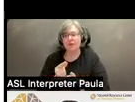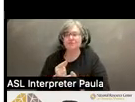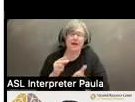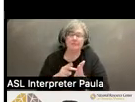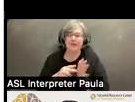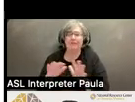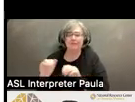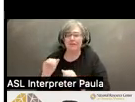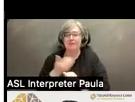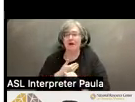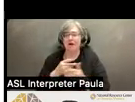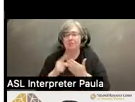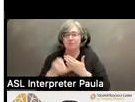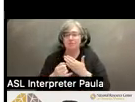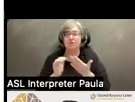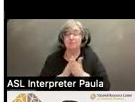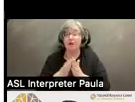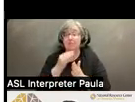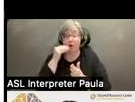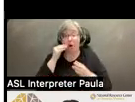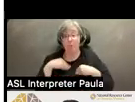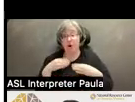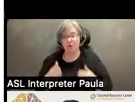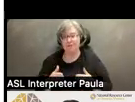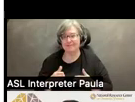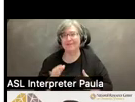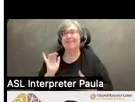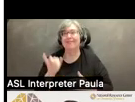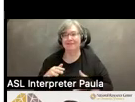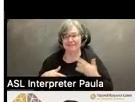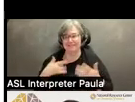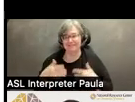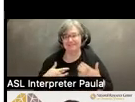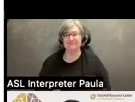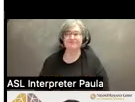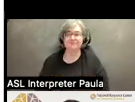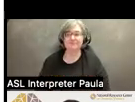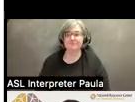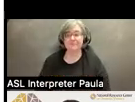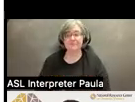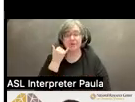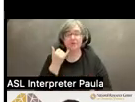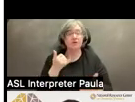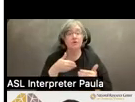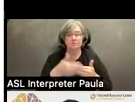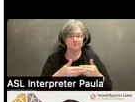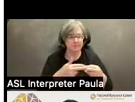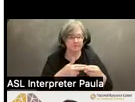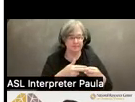our project to become homeowners, and that's always pretty exciting. So if you want to move to the next